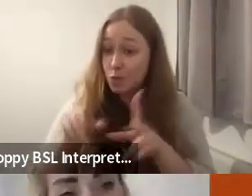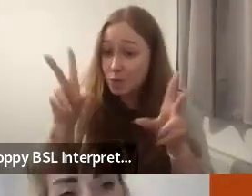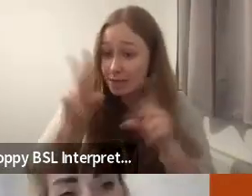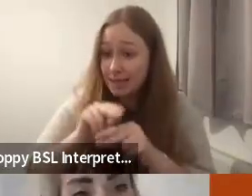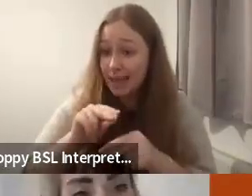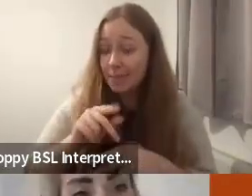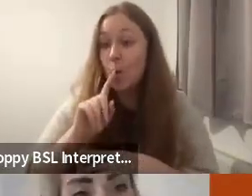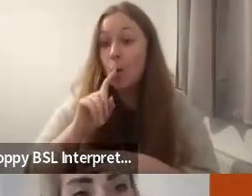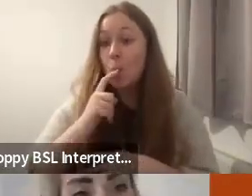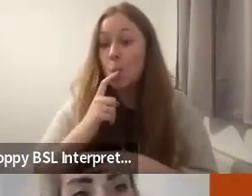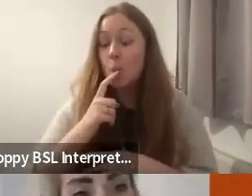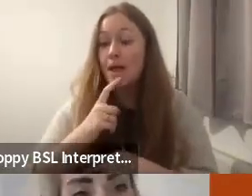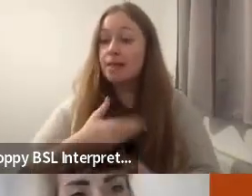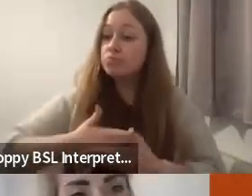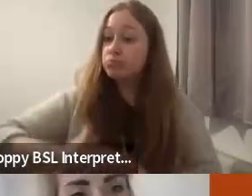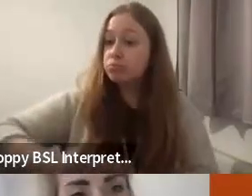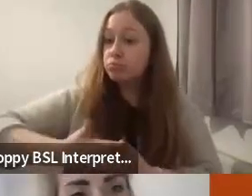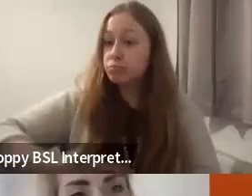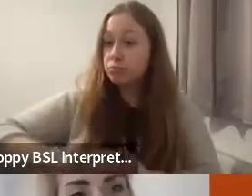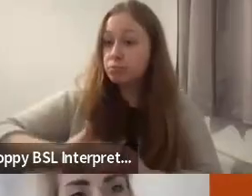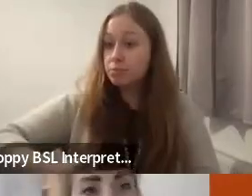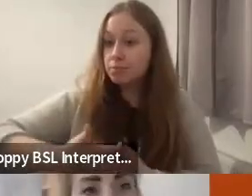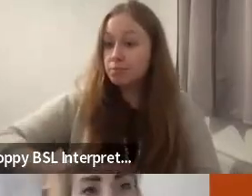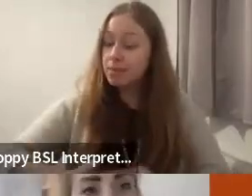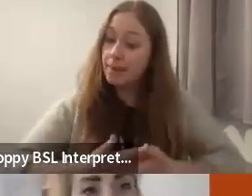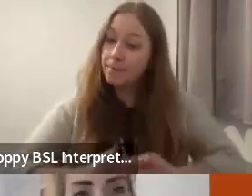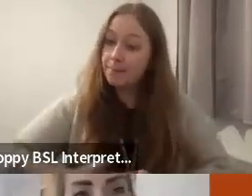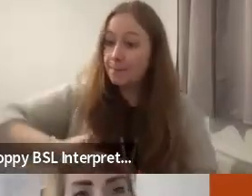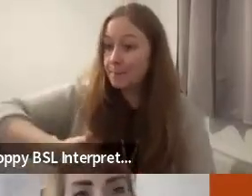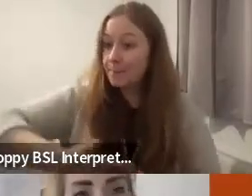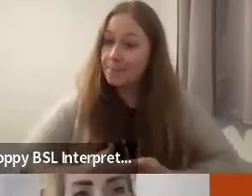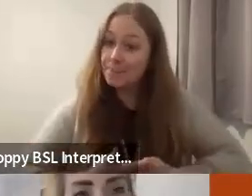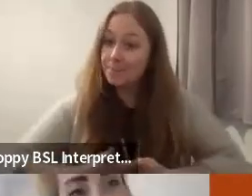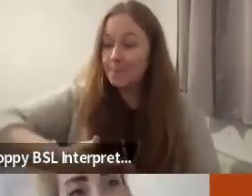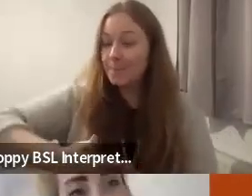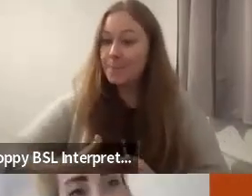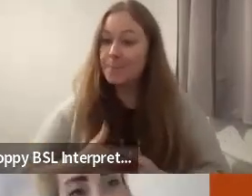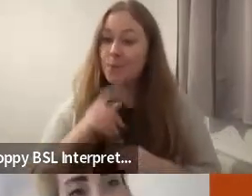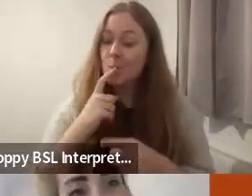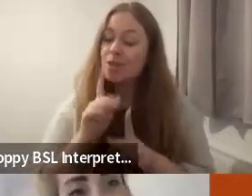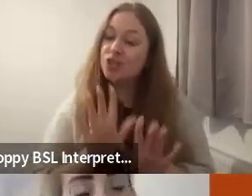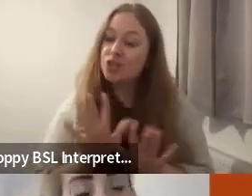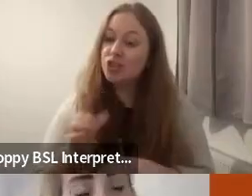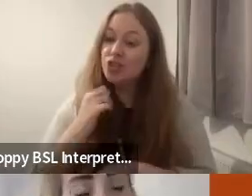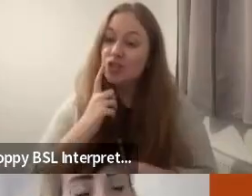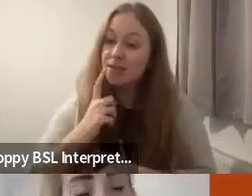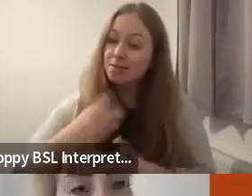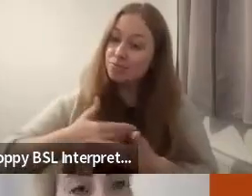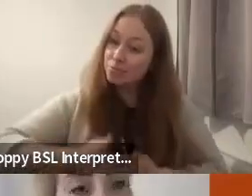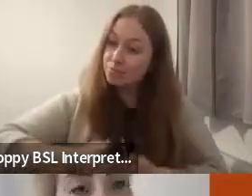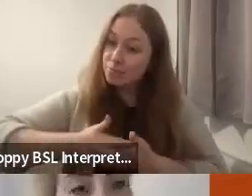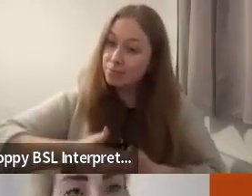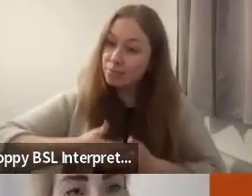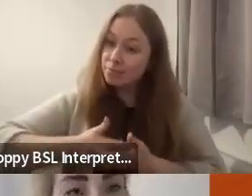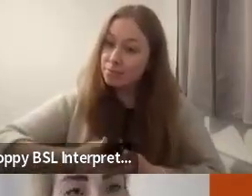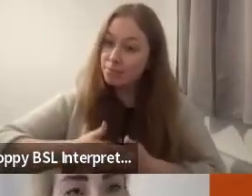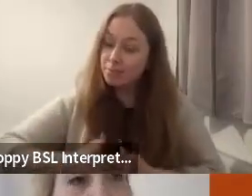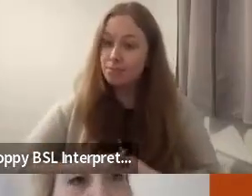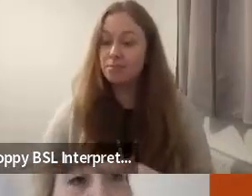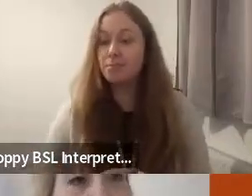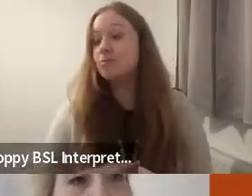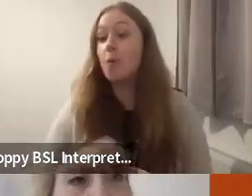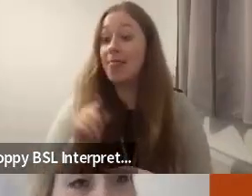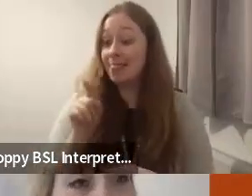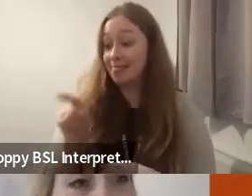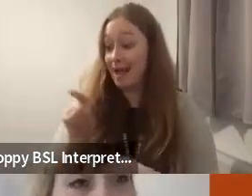do that gentle rocking motion. Imagine they're in your arms and you're gently rocking them to sleep. So a rocking motion is